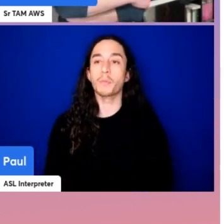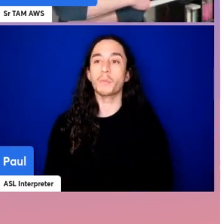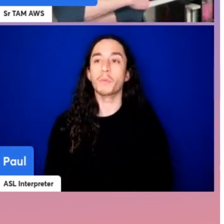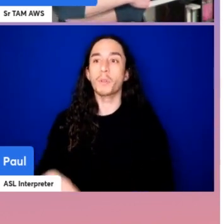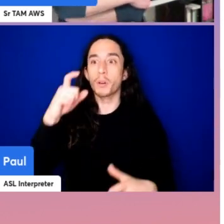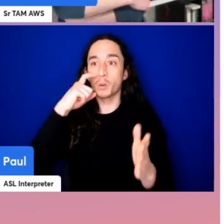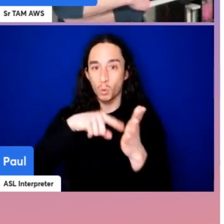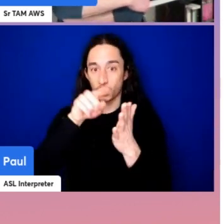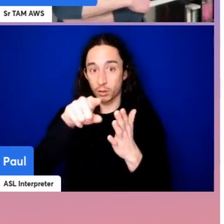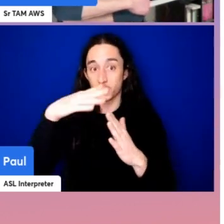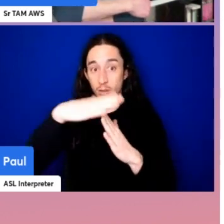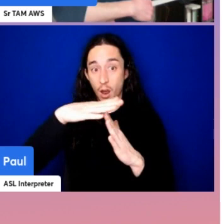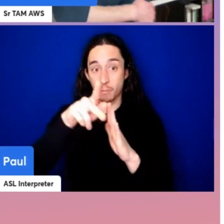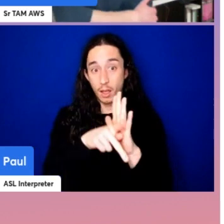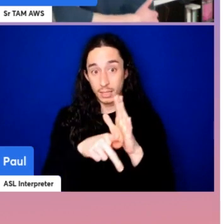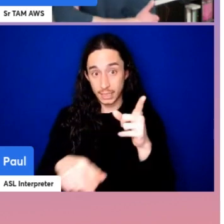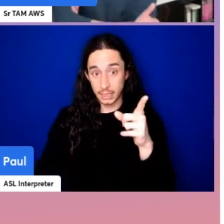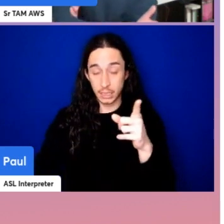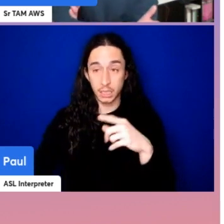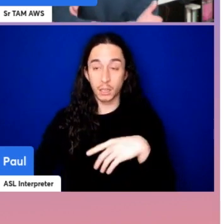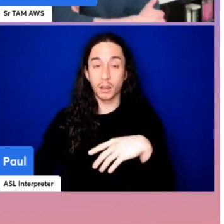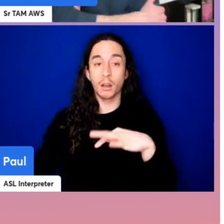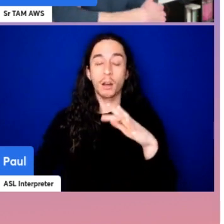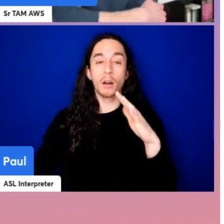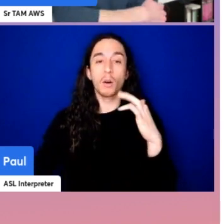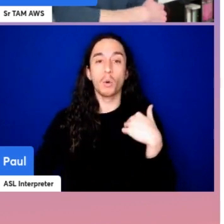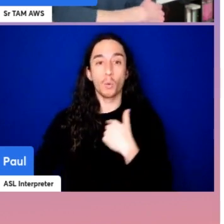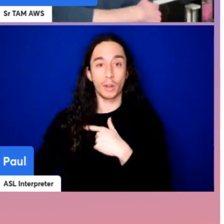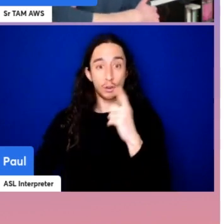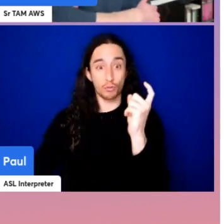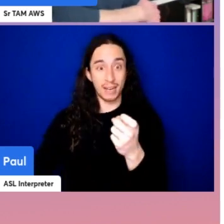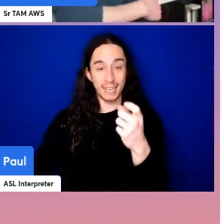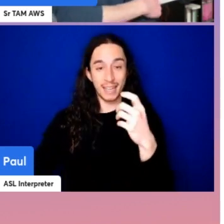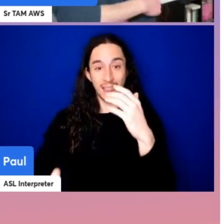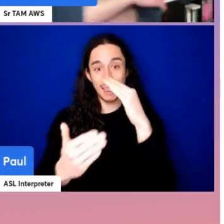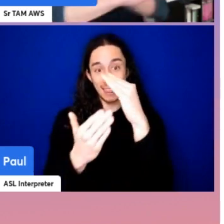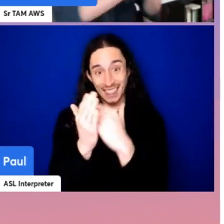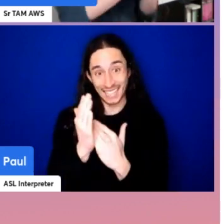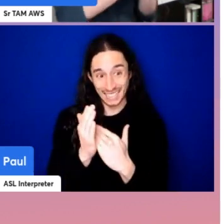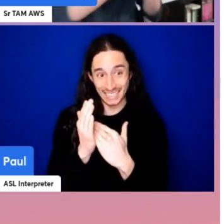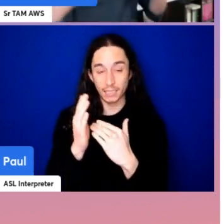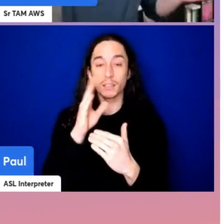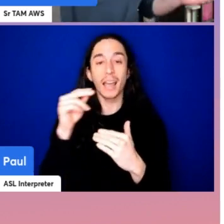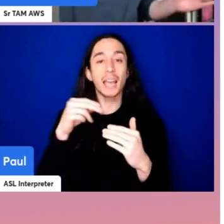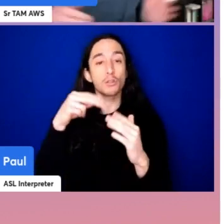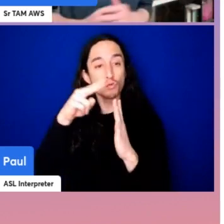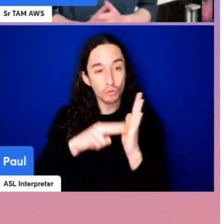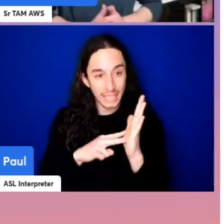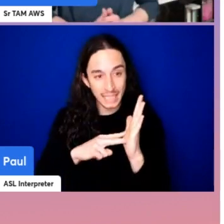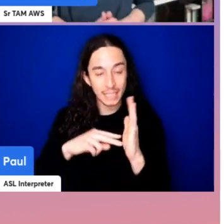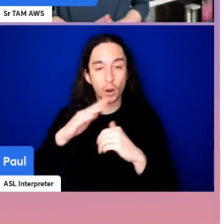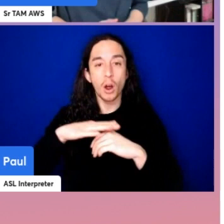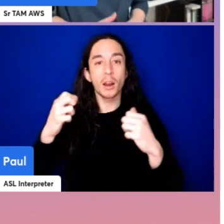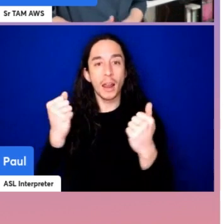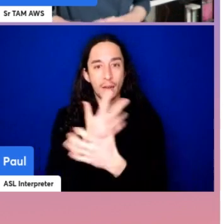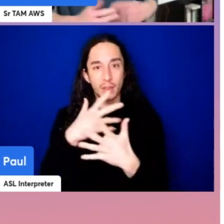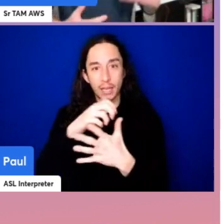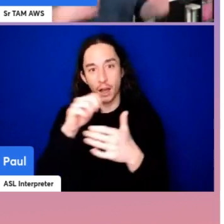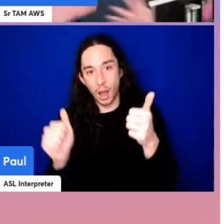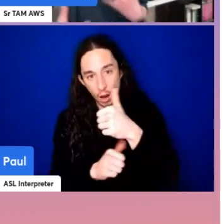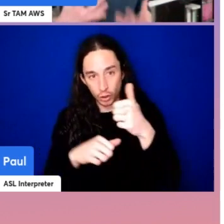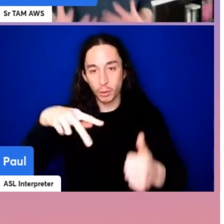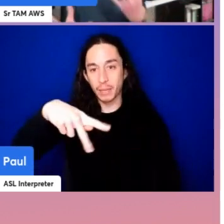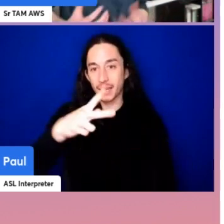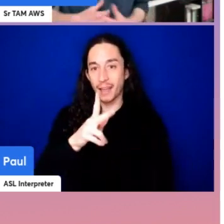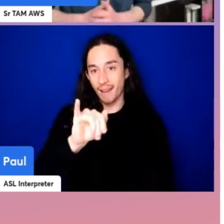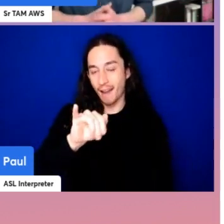top policy that we are granting list and read on everything that's under PKI AWS. Again,